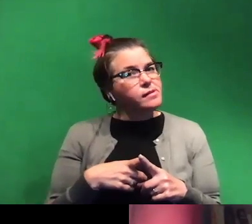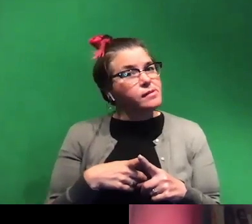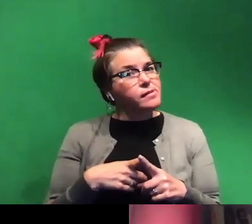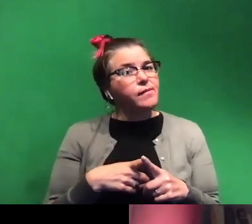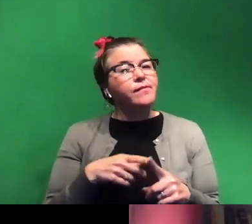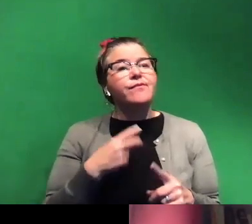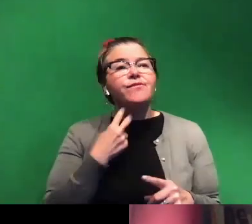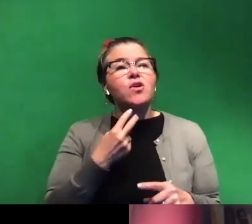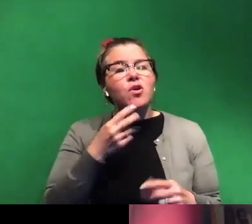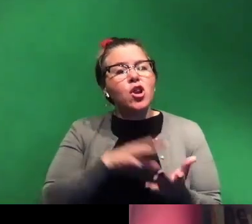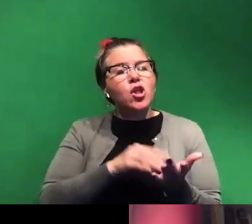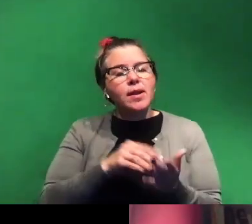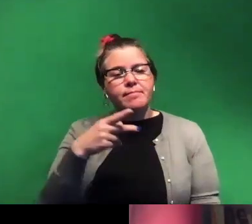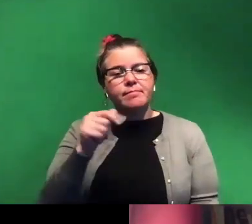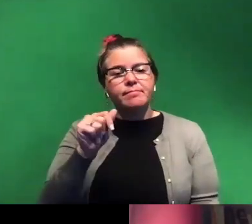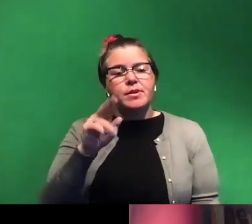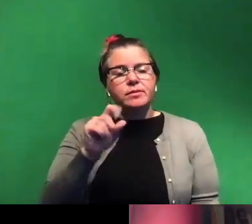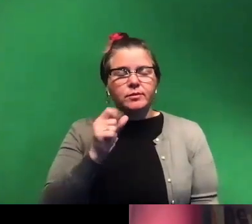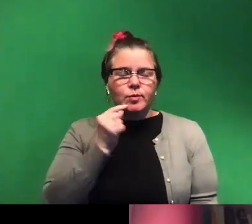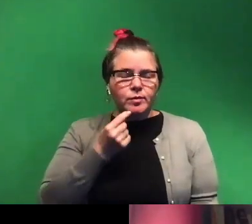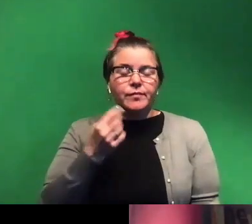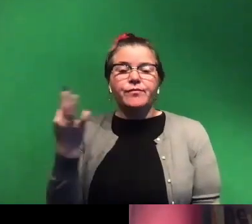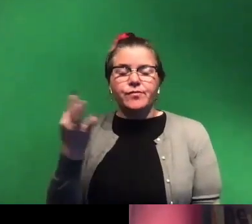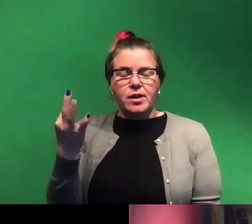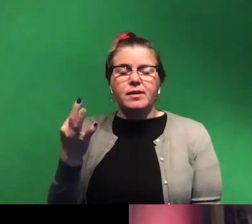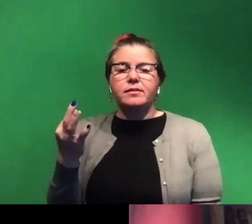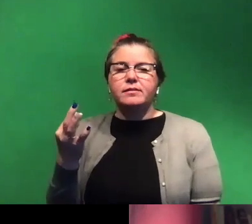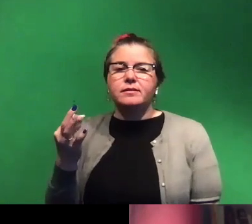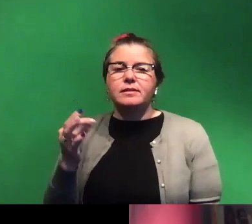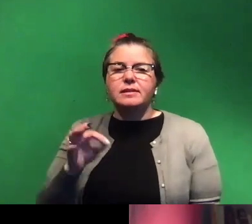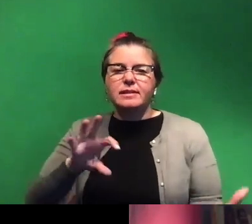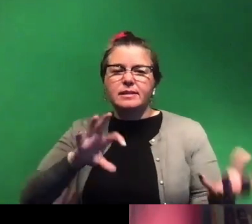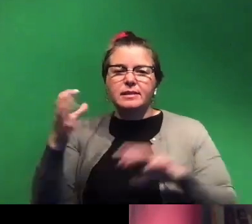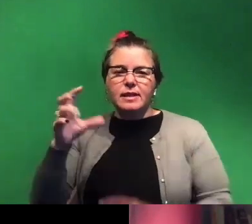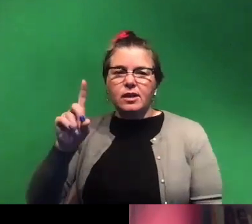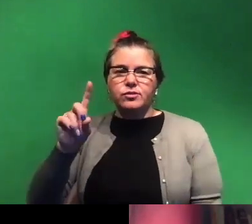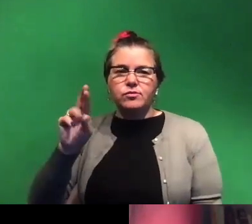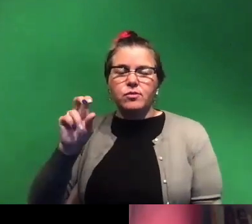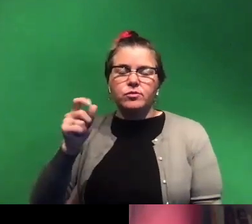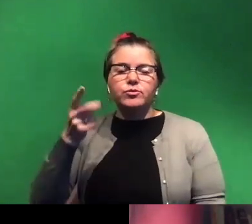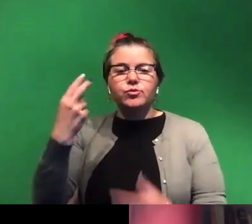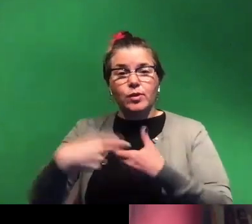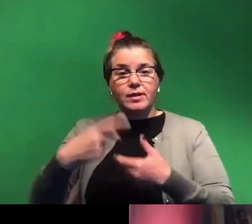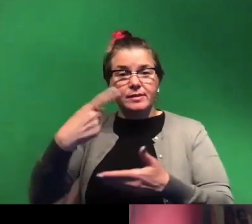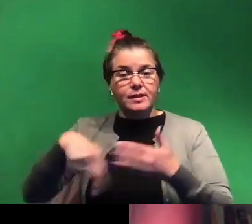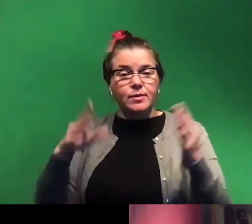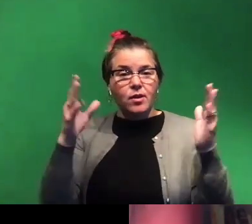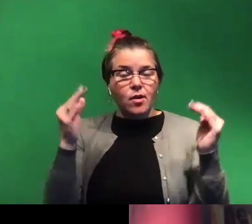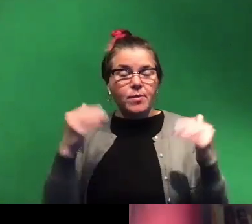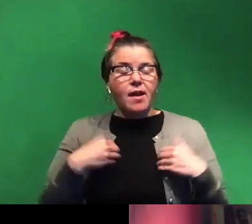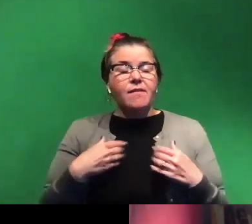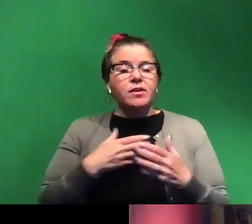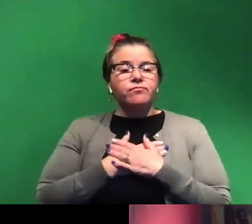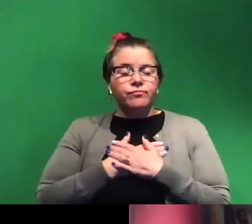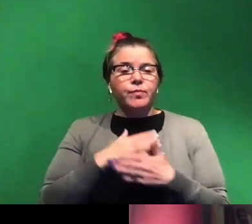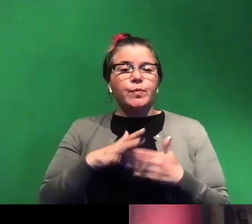vocal learning in parrots. Oh, cool. And then Friday, we're going to be talking about disaster drones. So join us next week. I hope you all have a restful